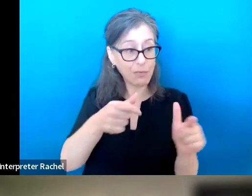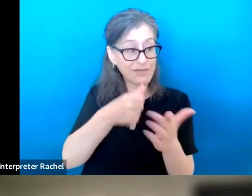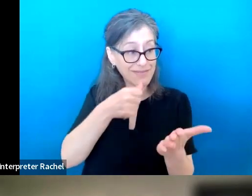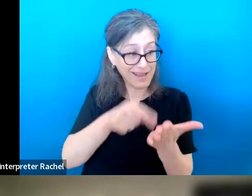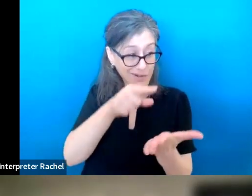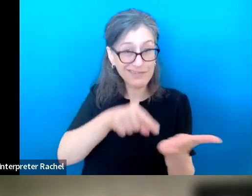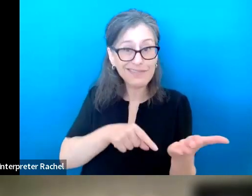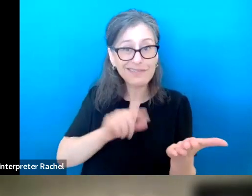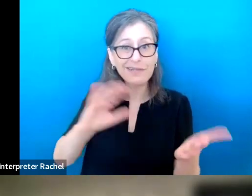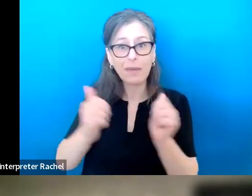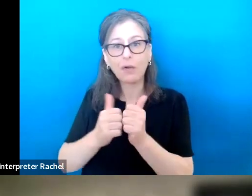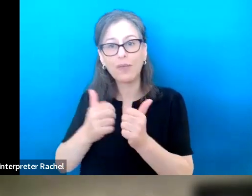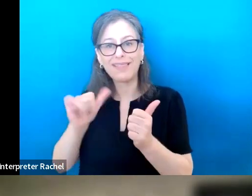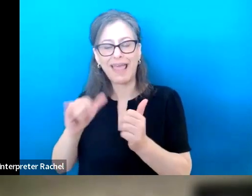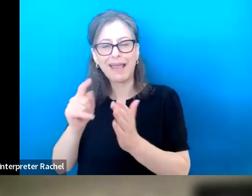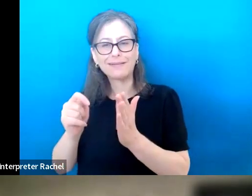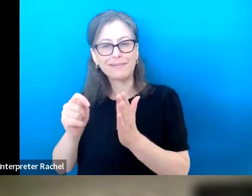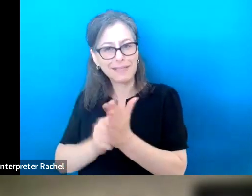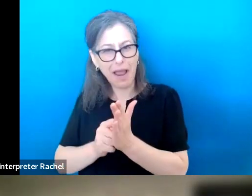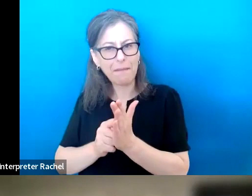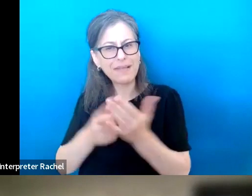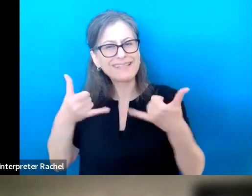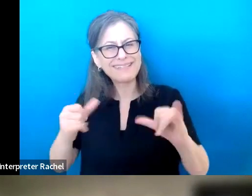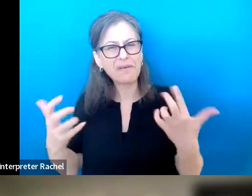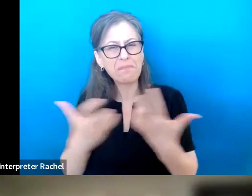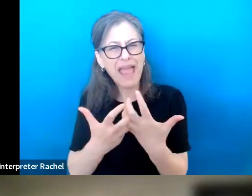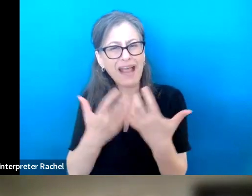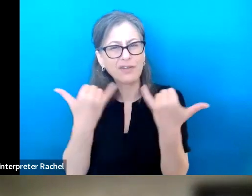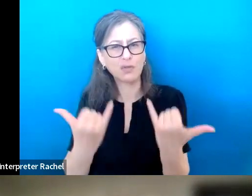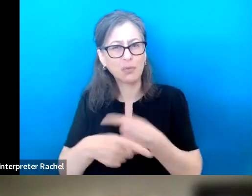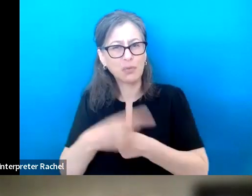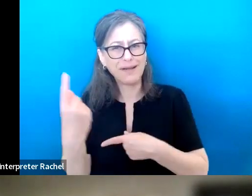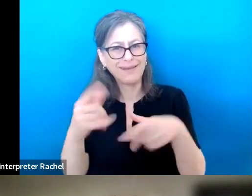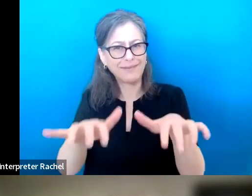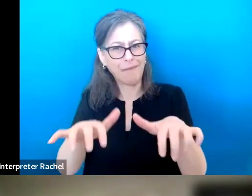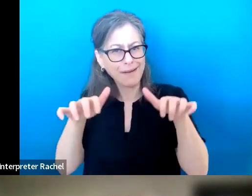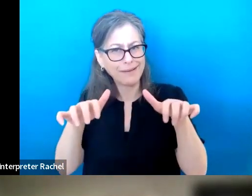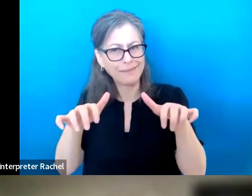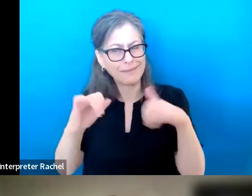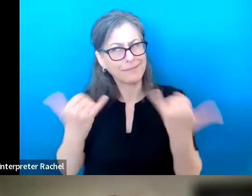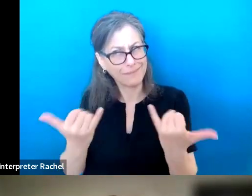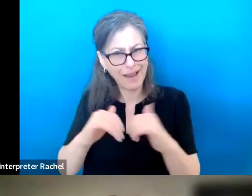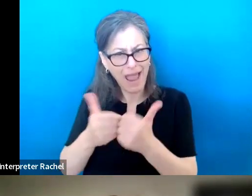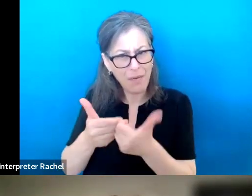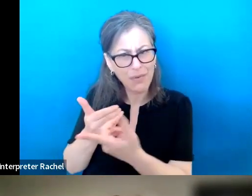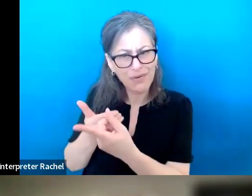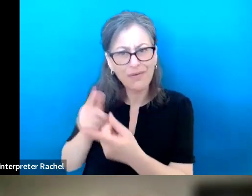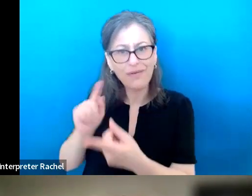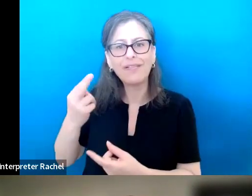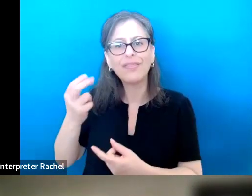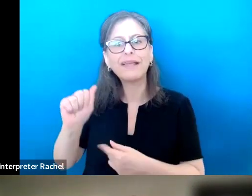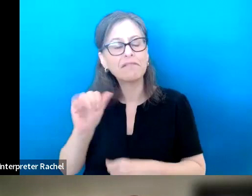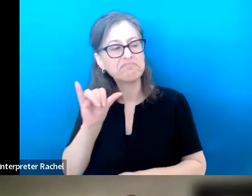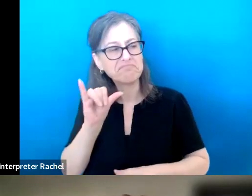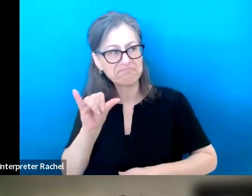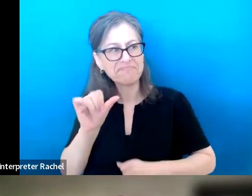that it appealed to an audience today? Like, that's a lot to mix up. It is,